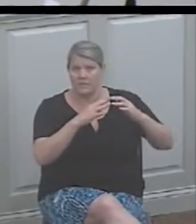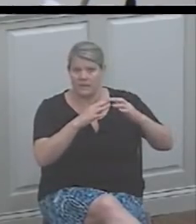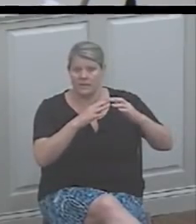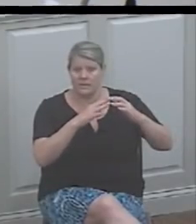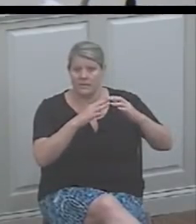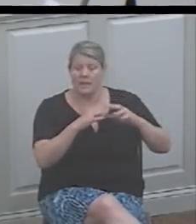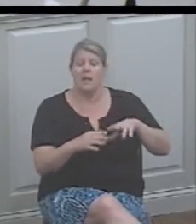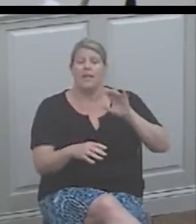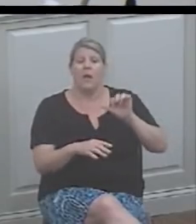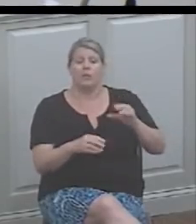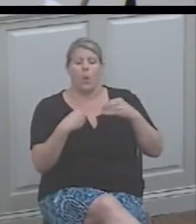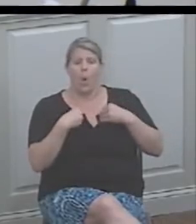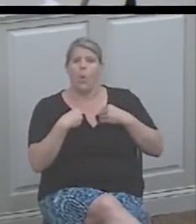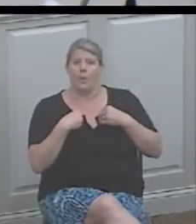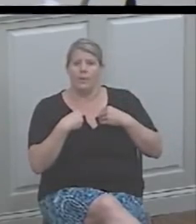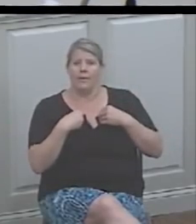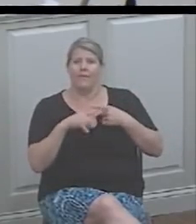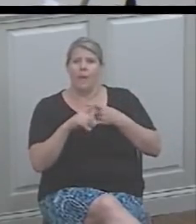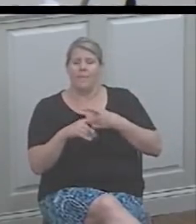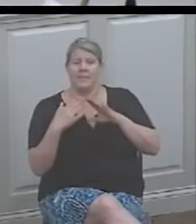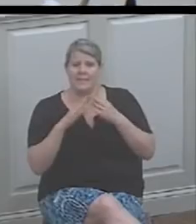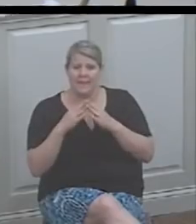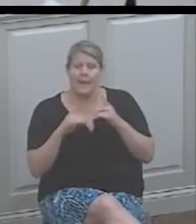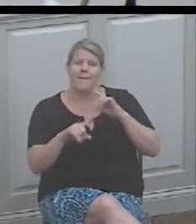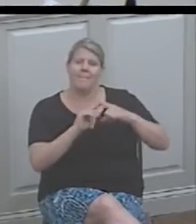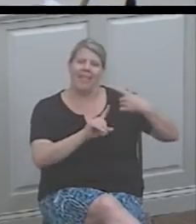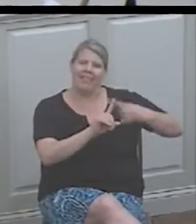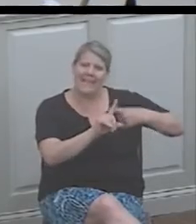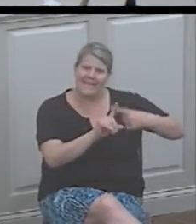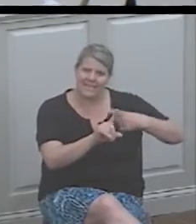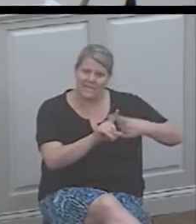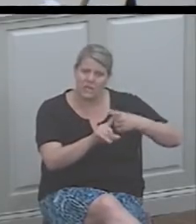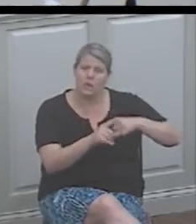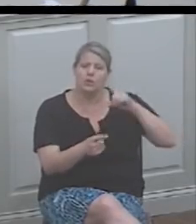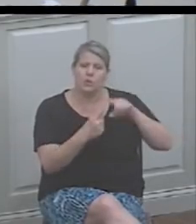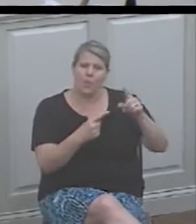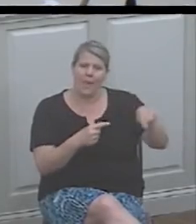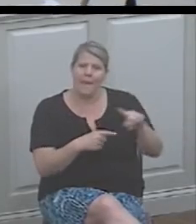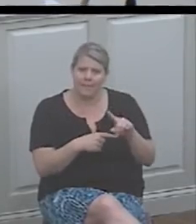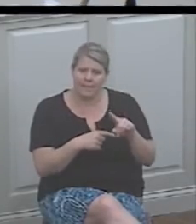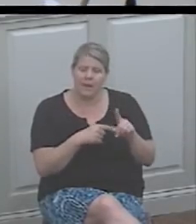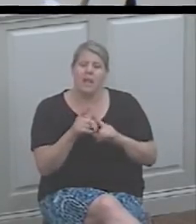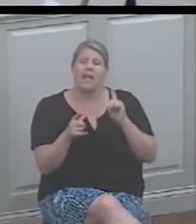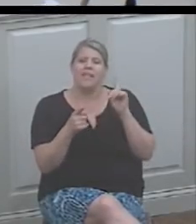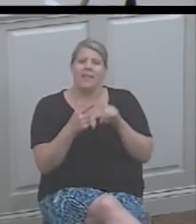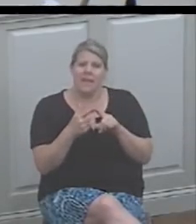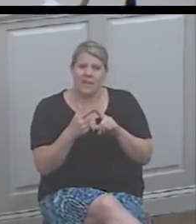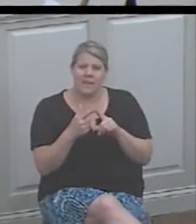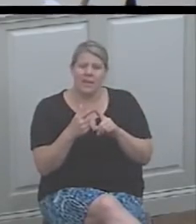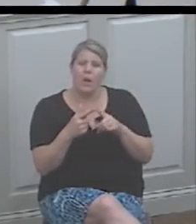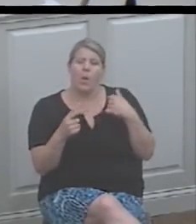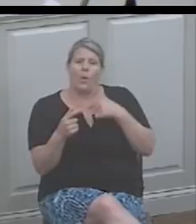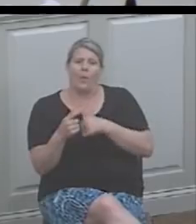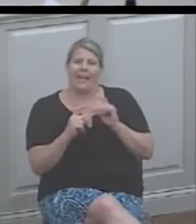by Genesco and from a 1950 lease. The city off-conveyed property for the building of Mary G.